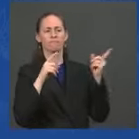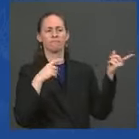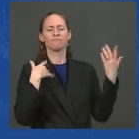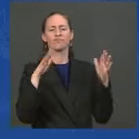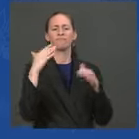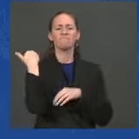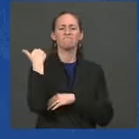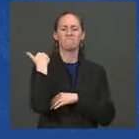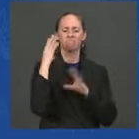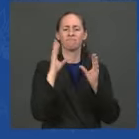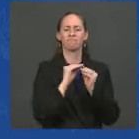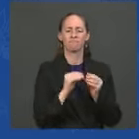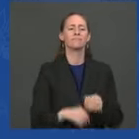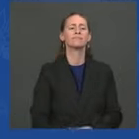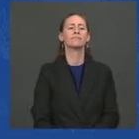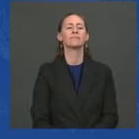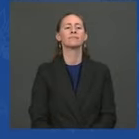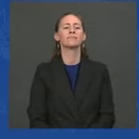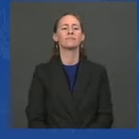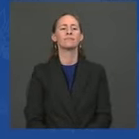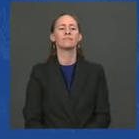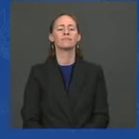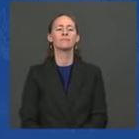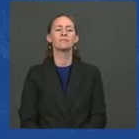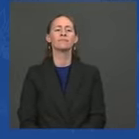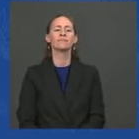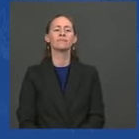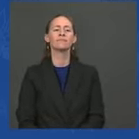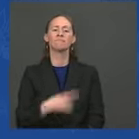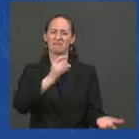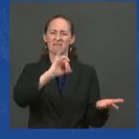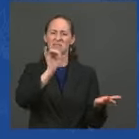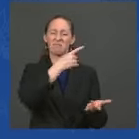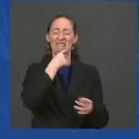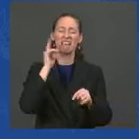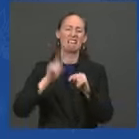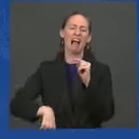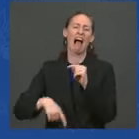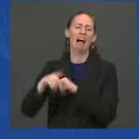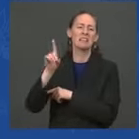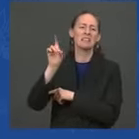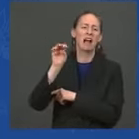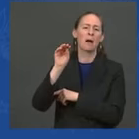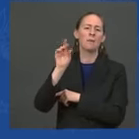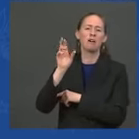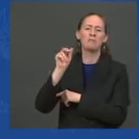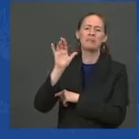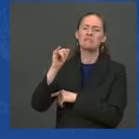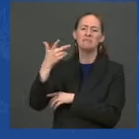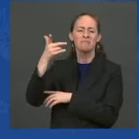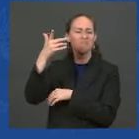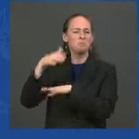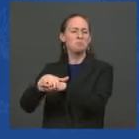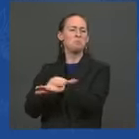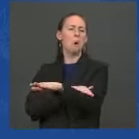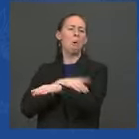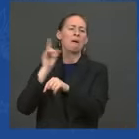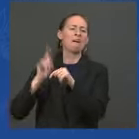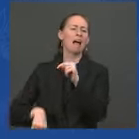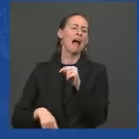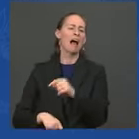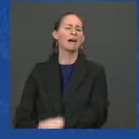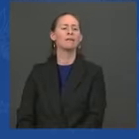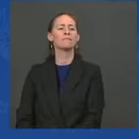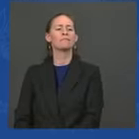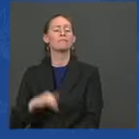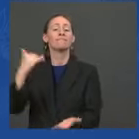compete. We can't move quickly enough. I'm heading to the G20. Came back from the G7. You know how